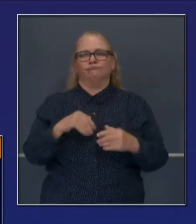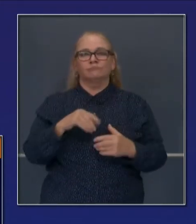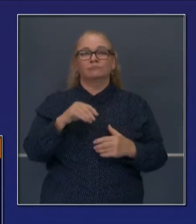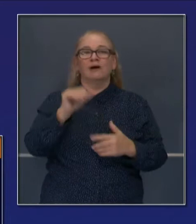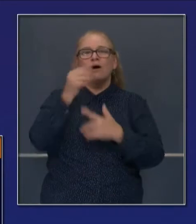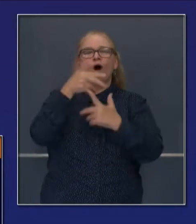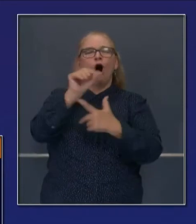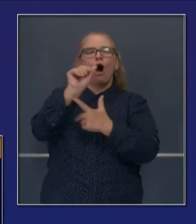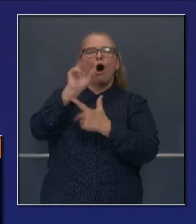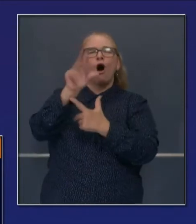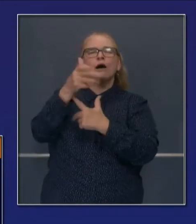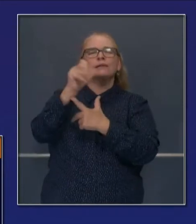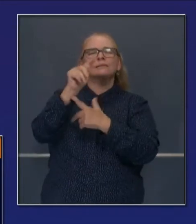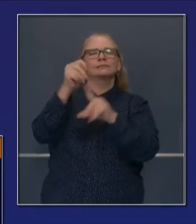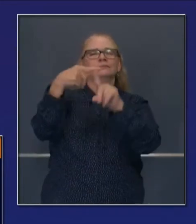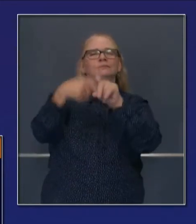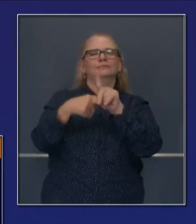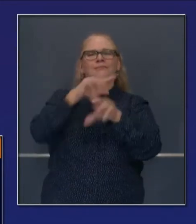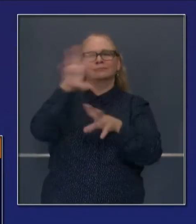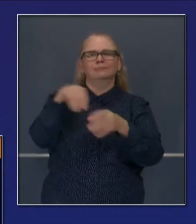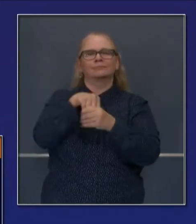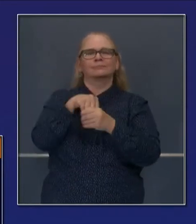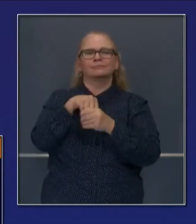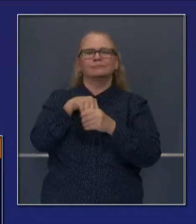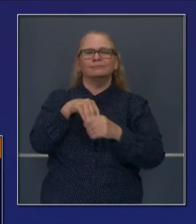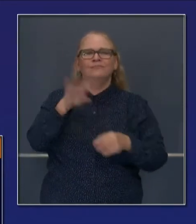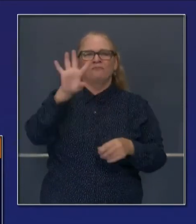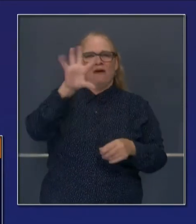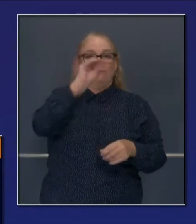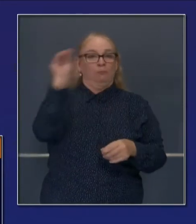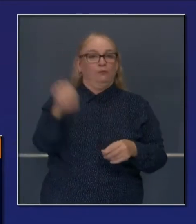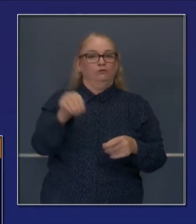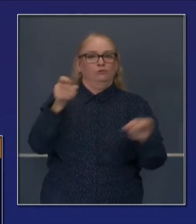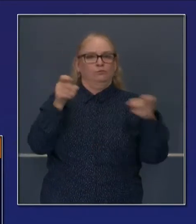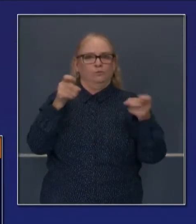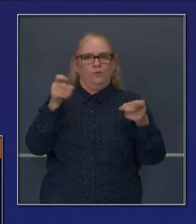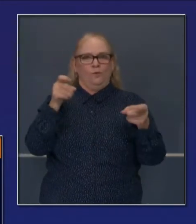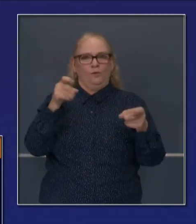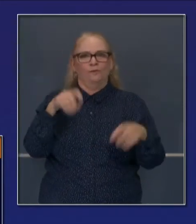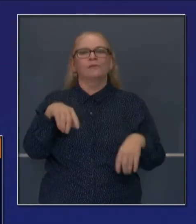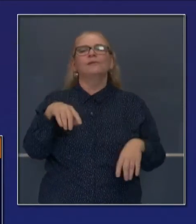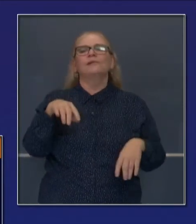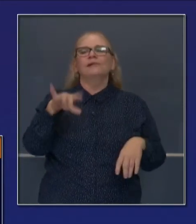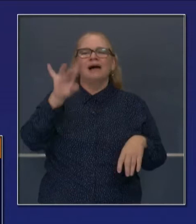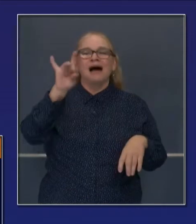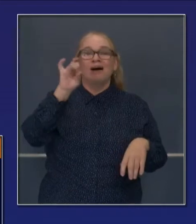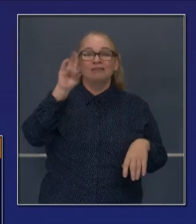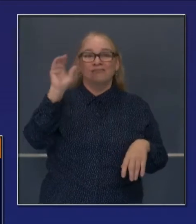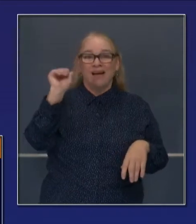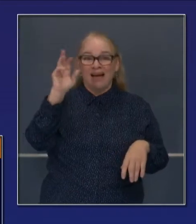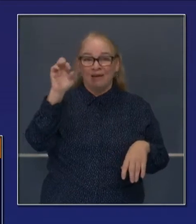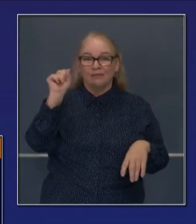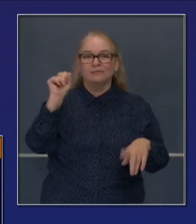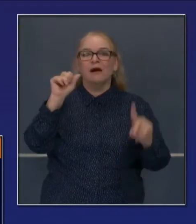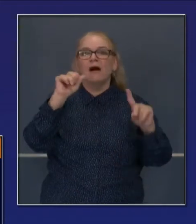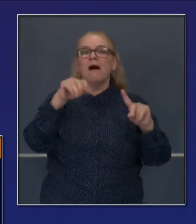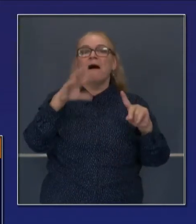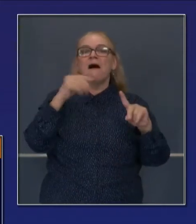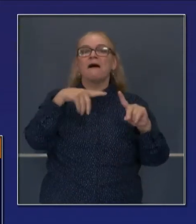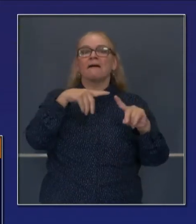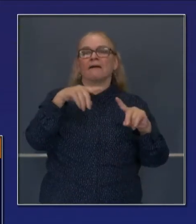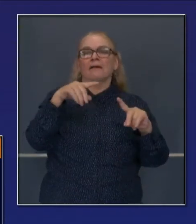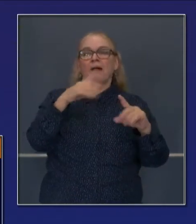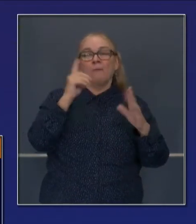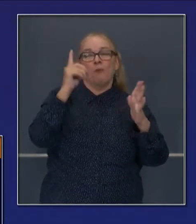some 878,000 acres last week burned, now breaking 1 million acres, unprecedented